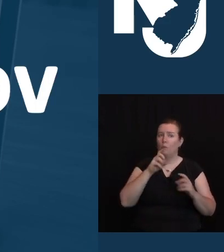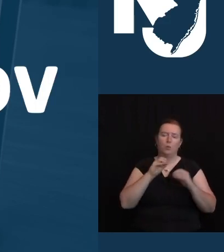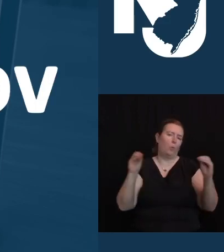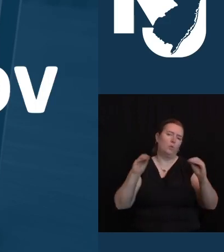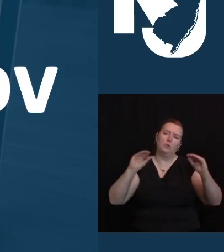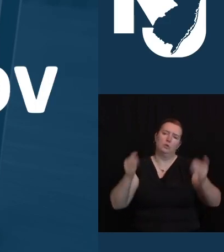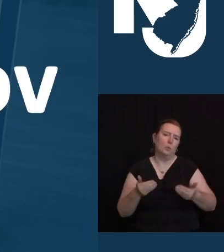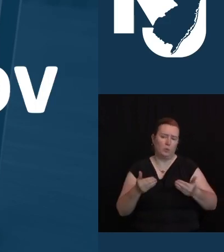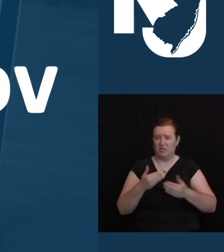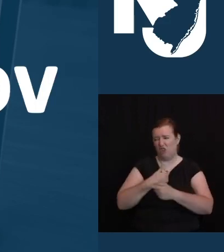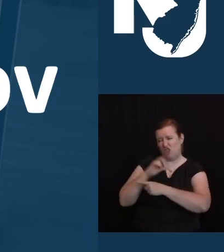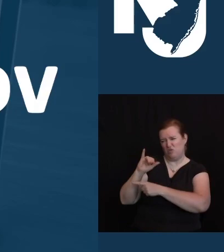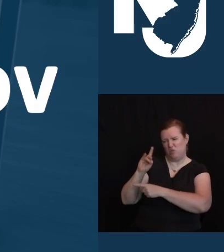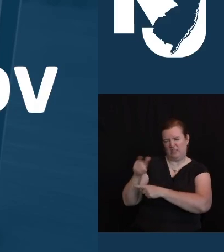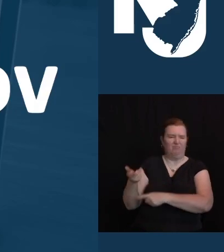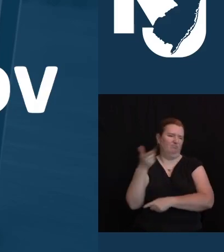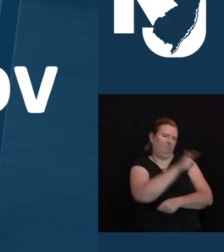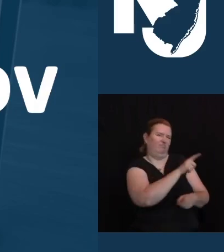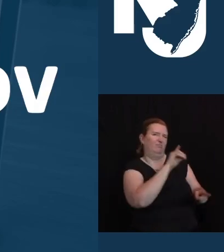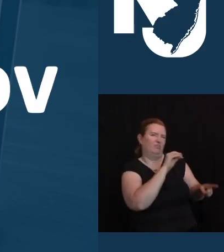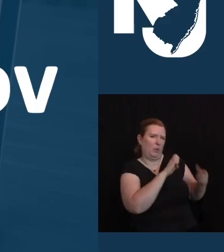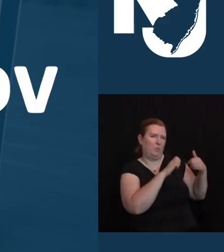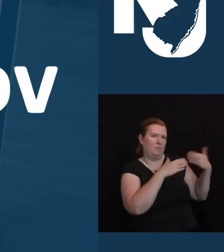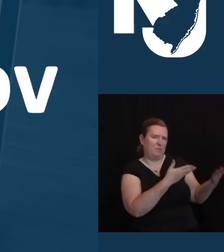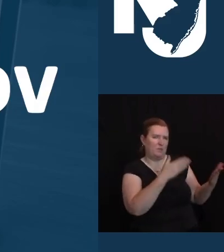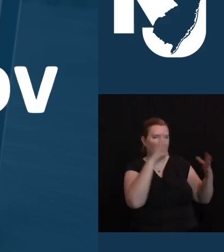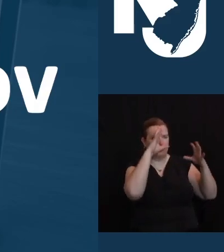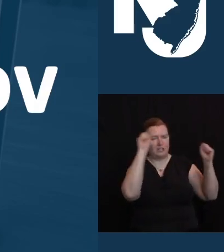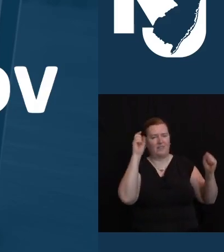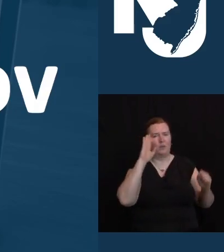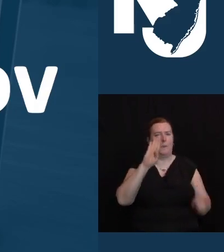left, the president of the Board of Public Utilities, Joe Fiordaliso.